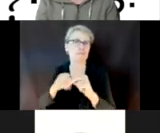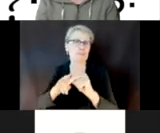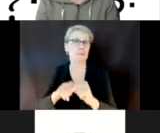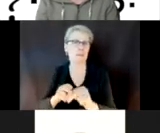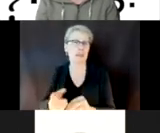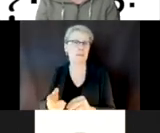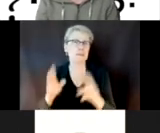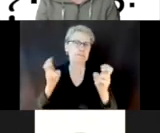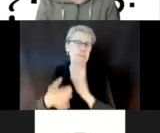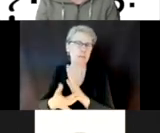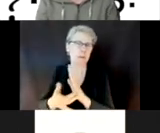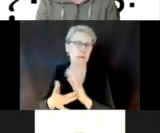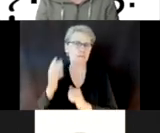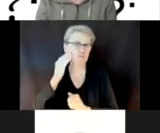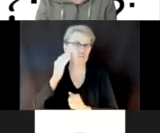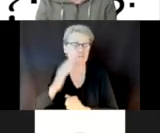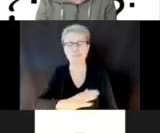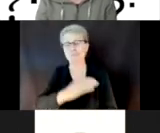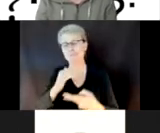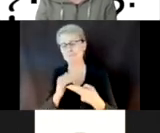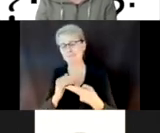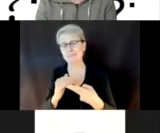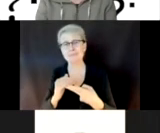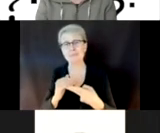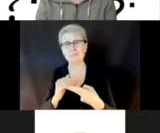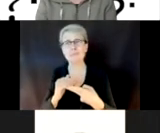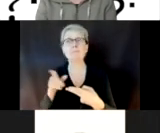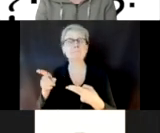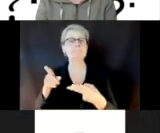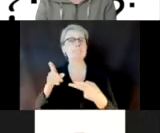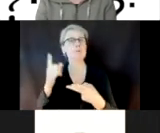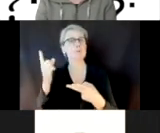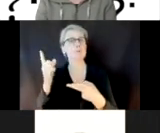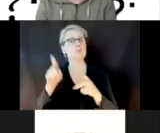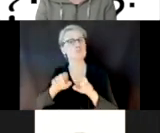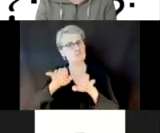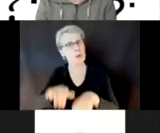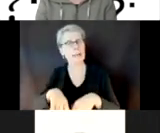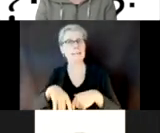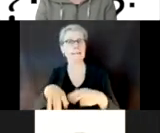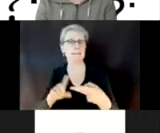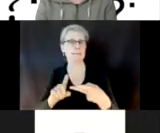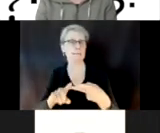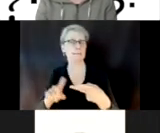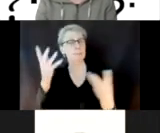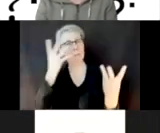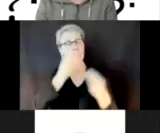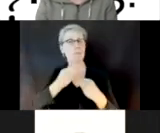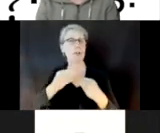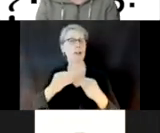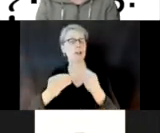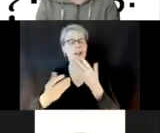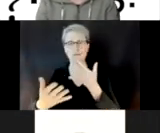And then on the other side, you've got more the content producer. So somebody that can make it look beautiful, feel